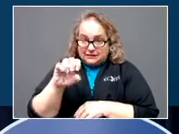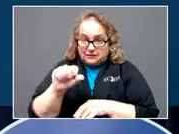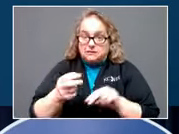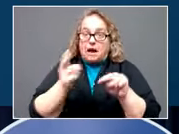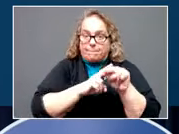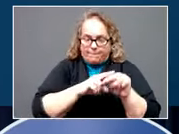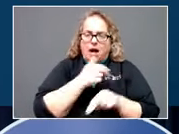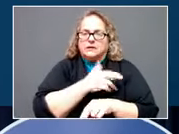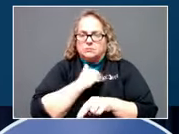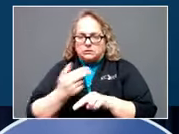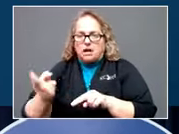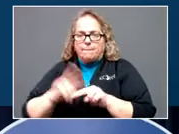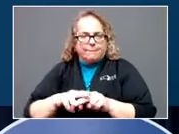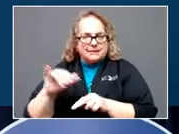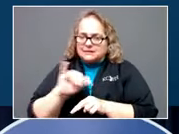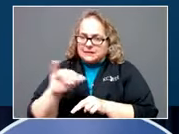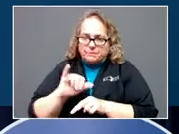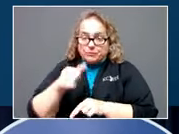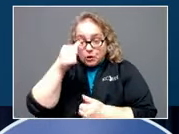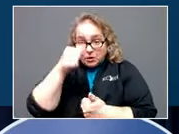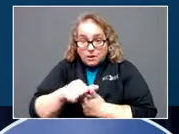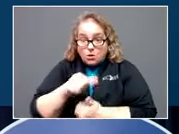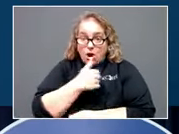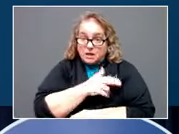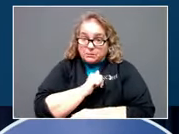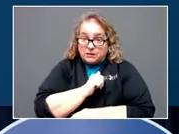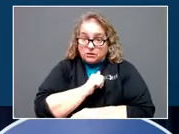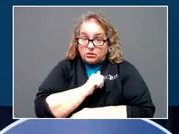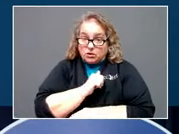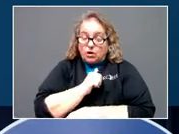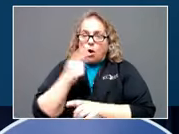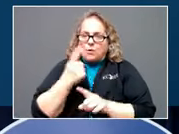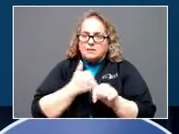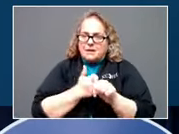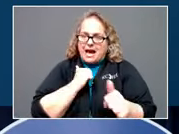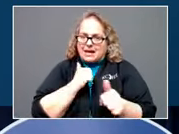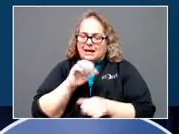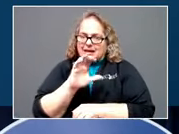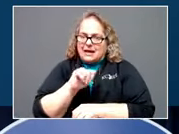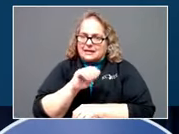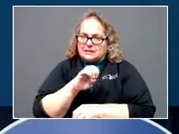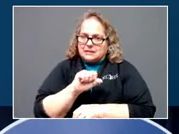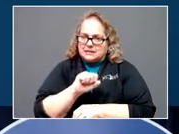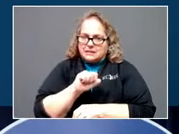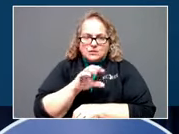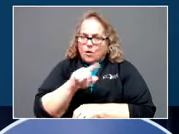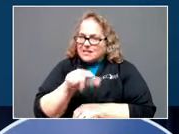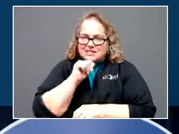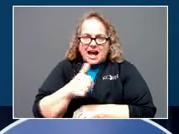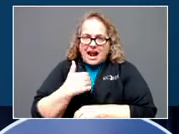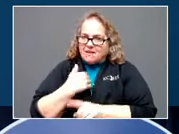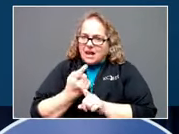up. Now remember, hospitalization trail cases. So this doesn't have this last week's huge number of